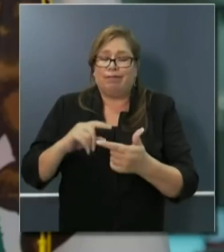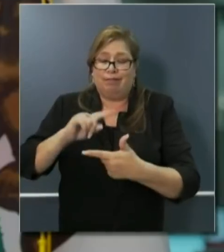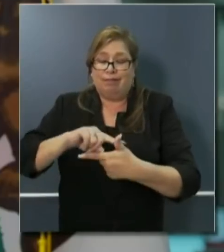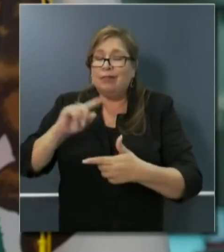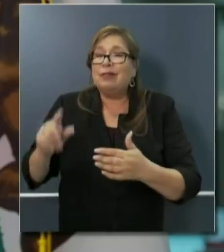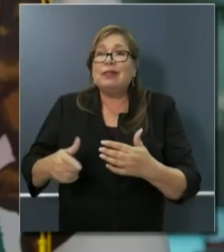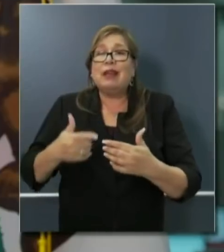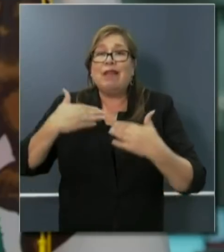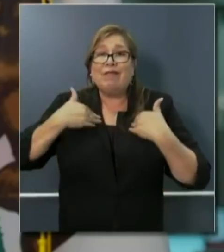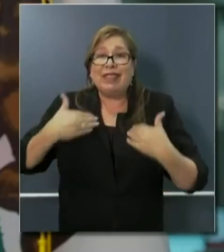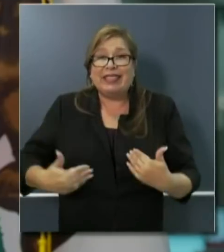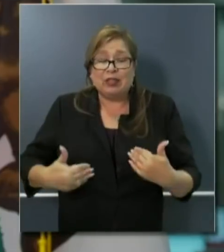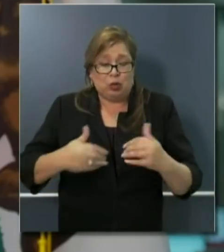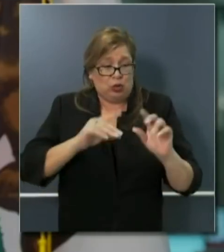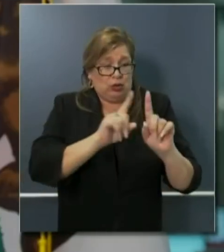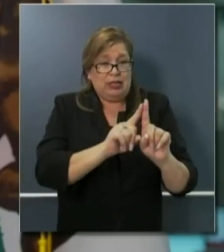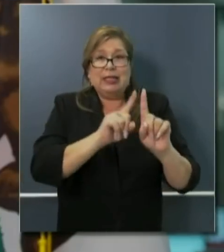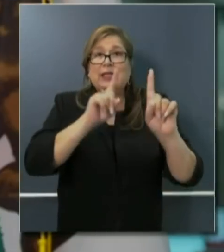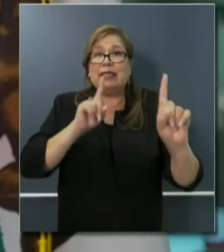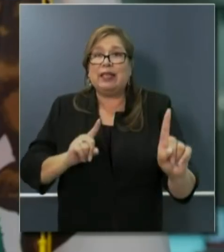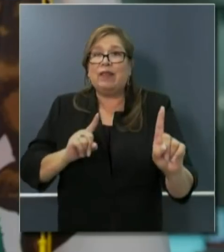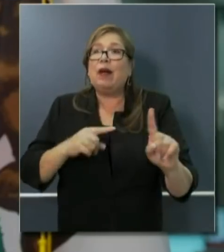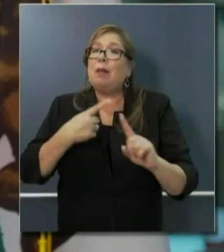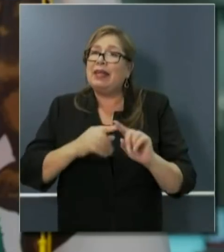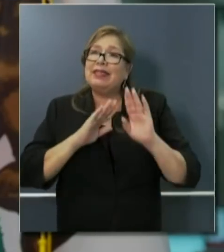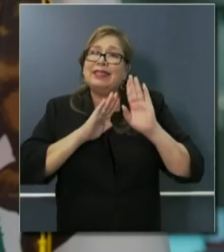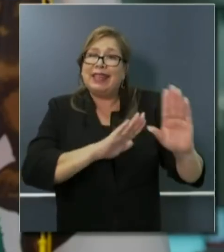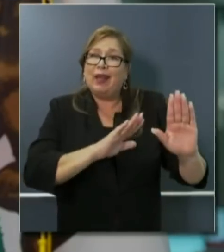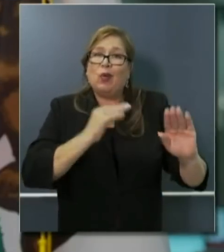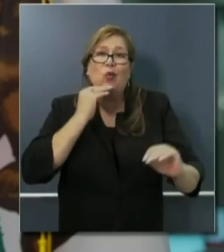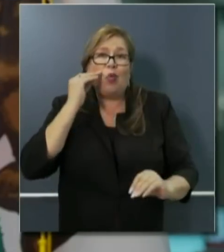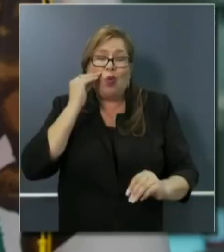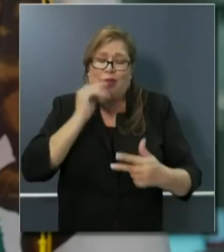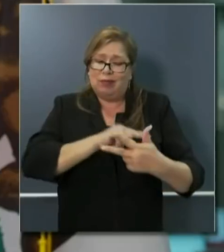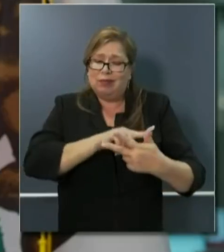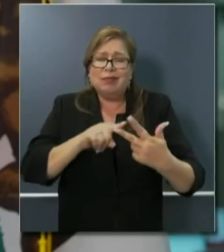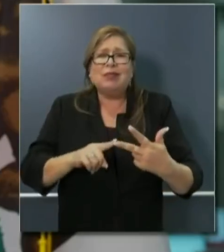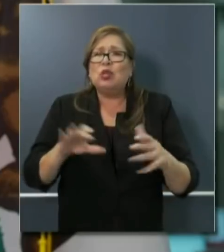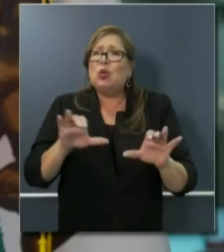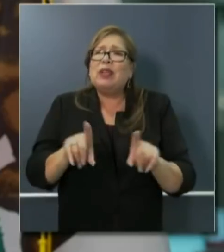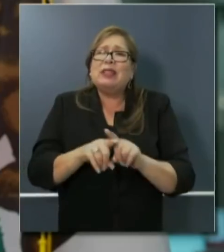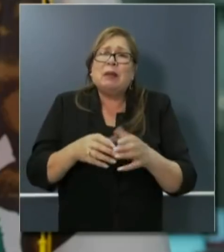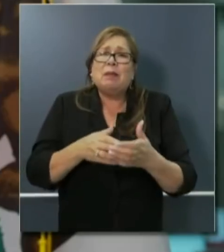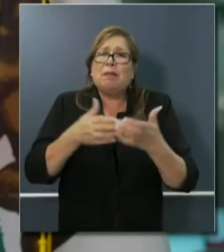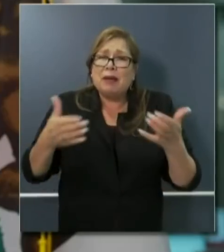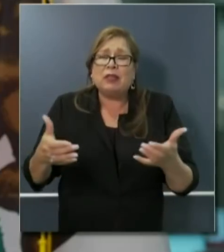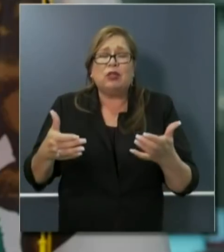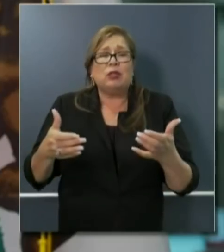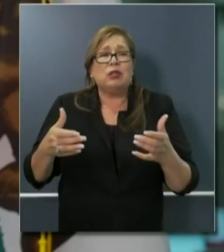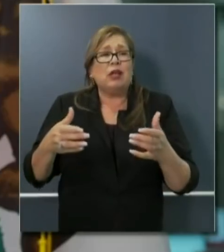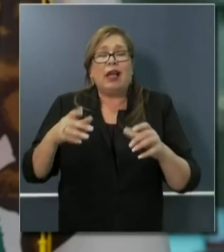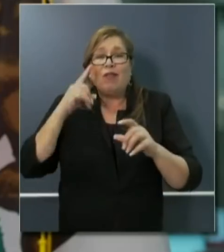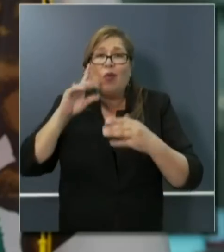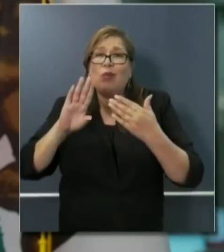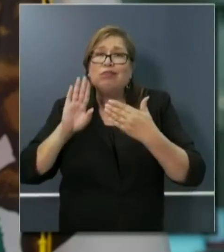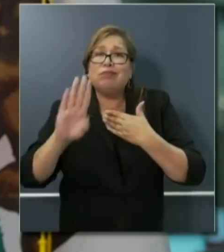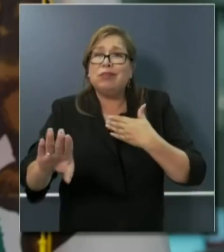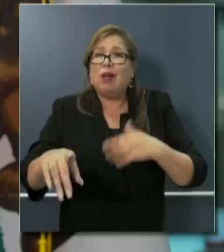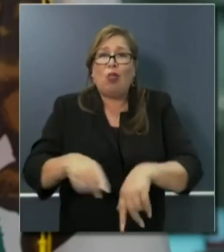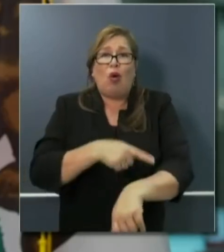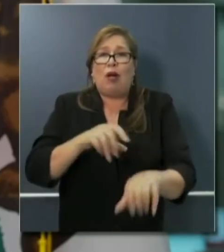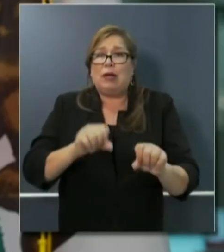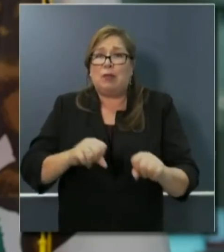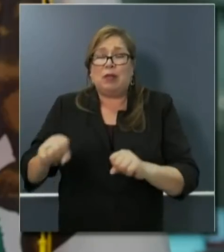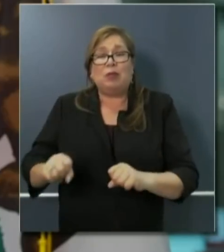hands, physical distance, and staying at home as often and for as much time as possible. That